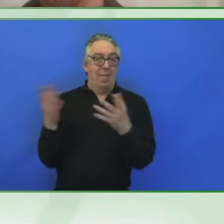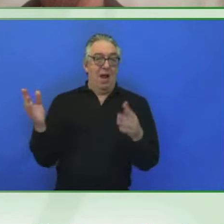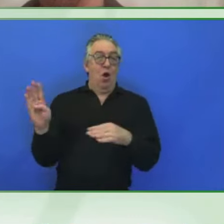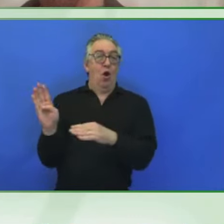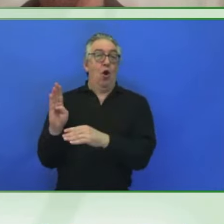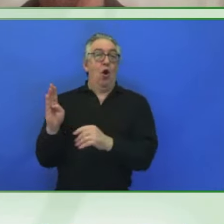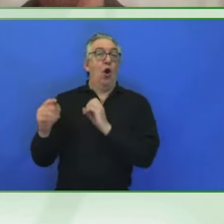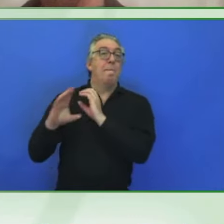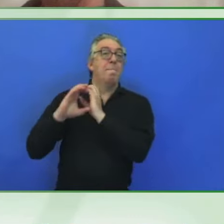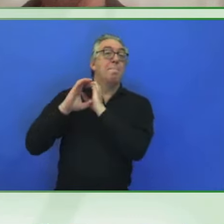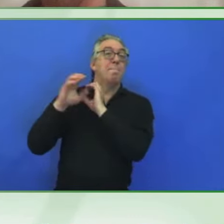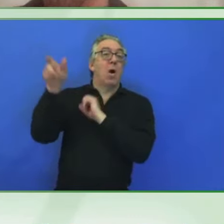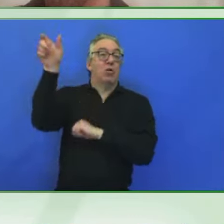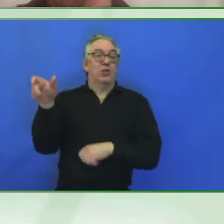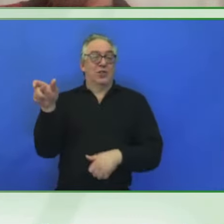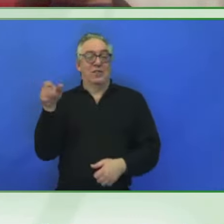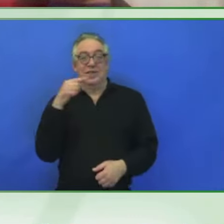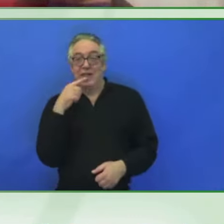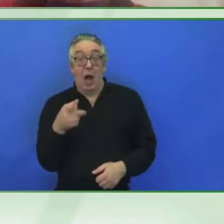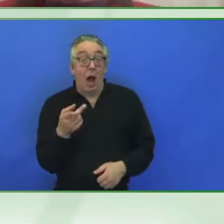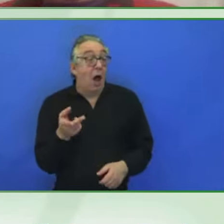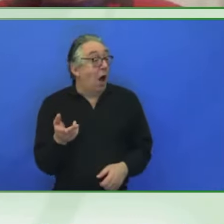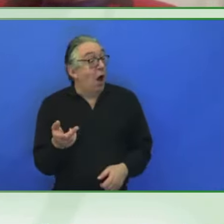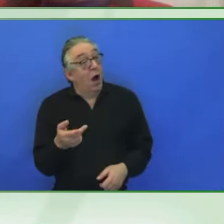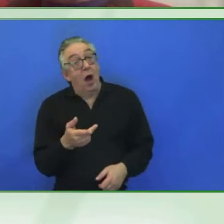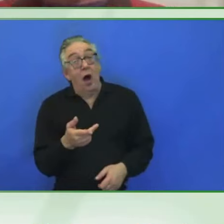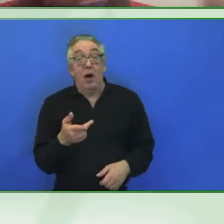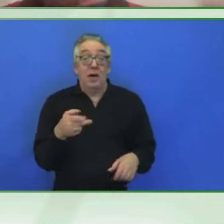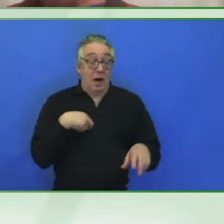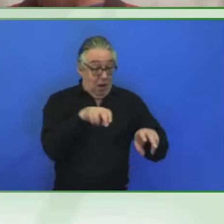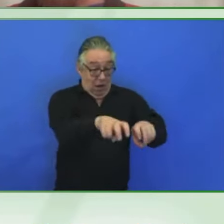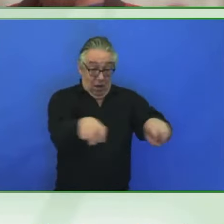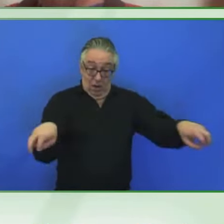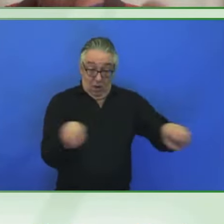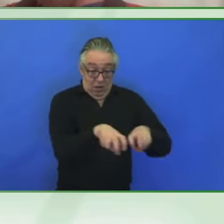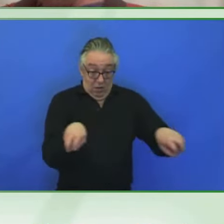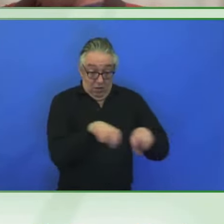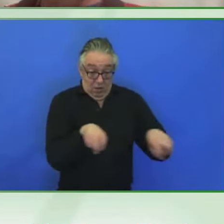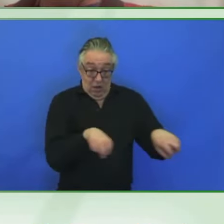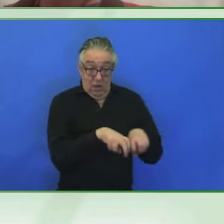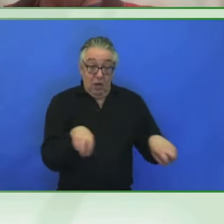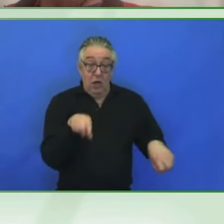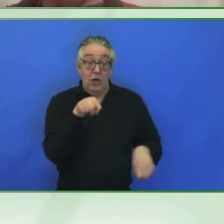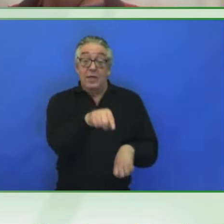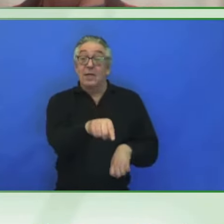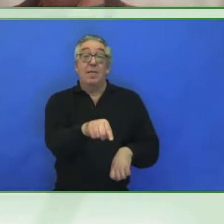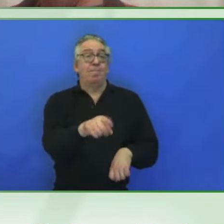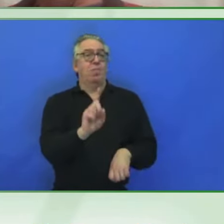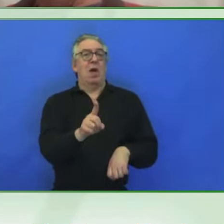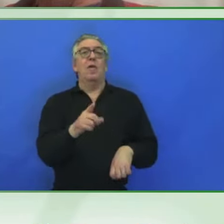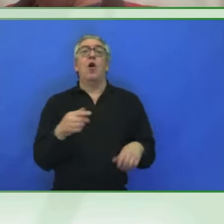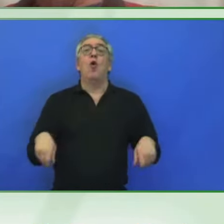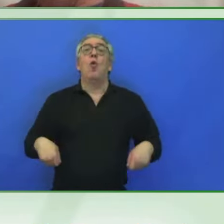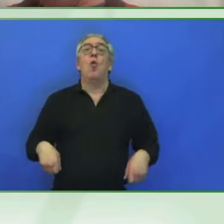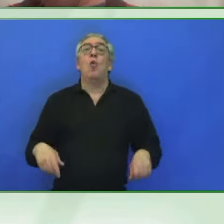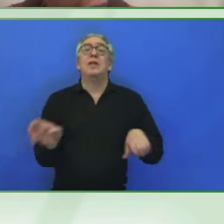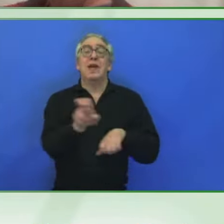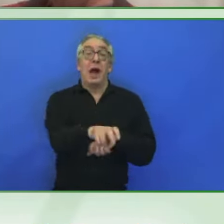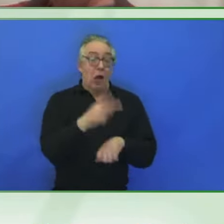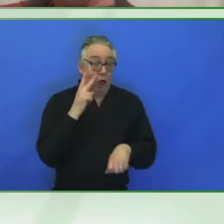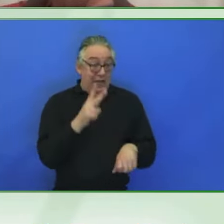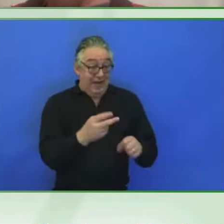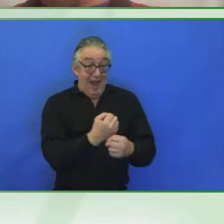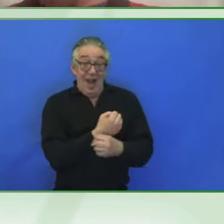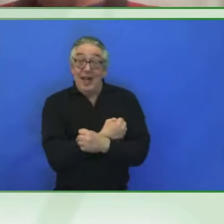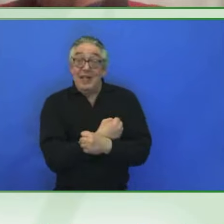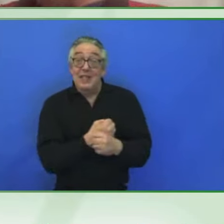a huge area that's there for wheelchairs, they quickly get frustrated because they see this huge open space that isn't occupied all the time,